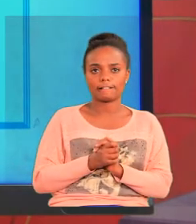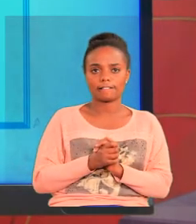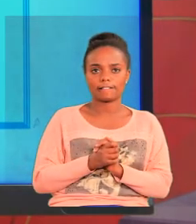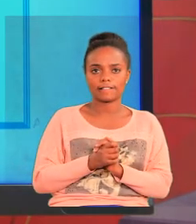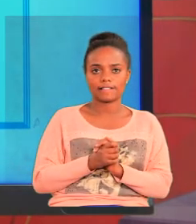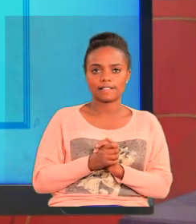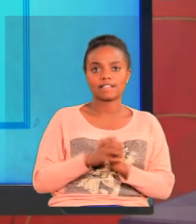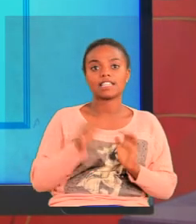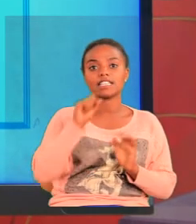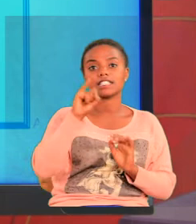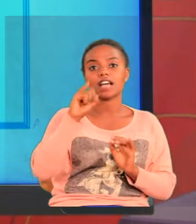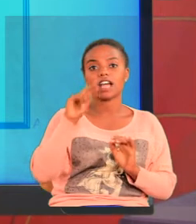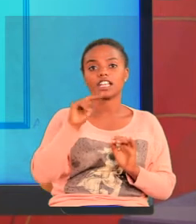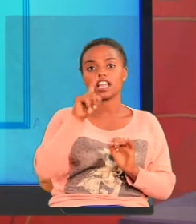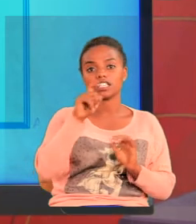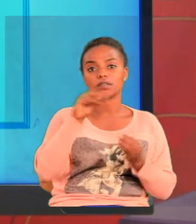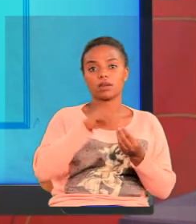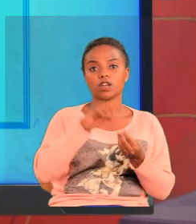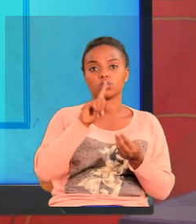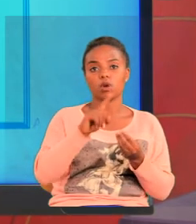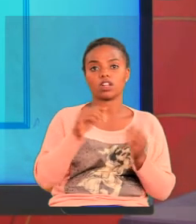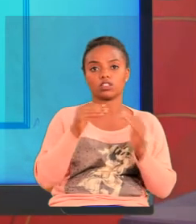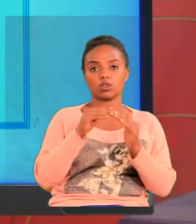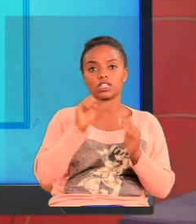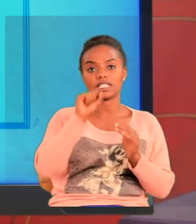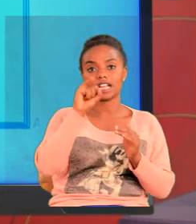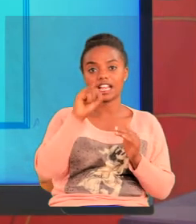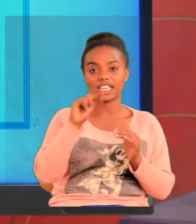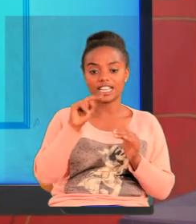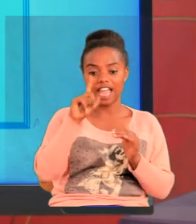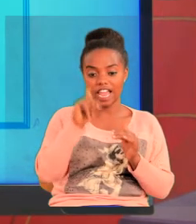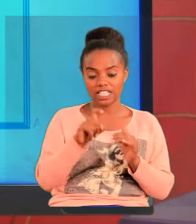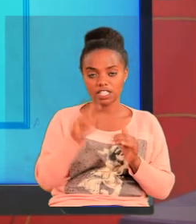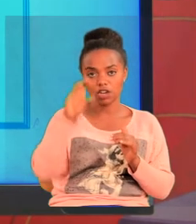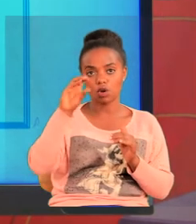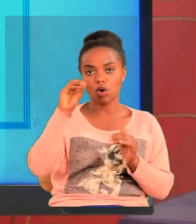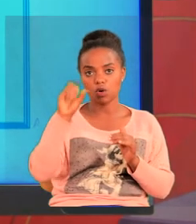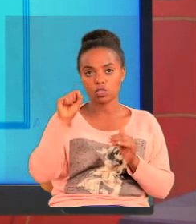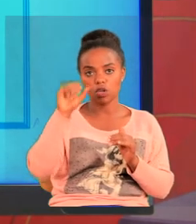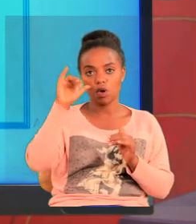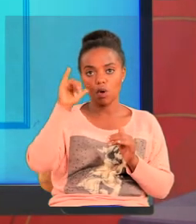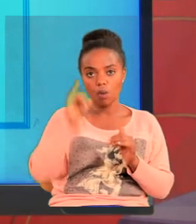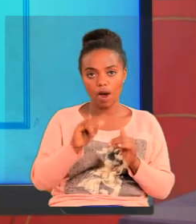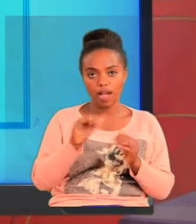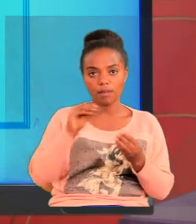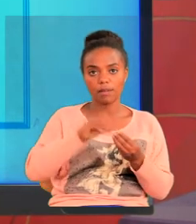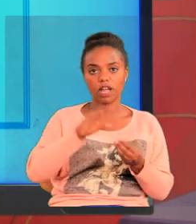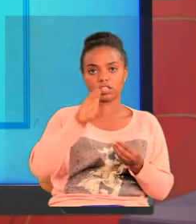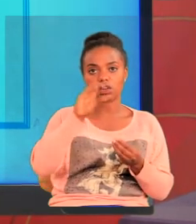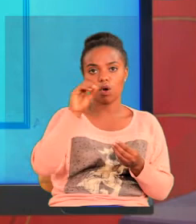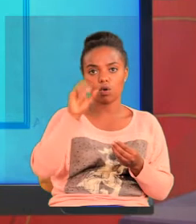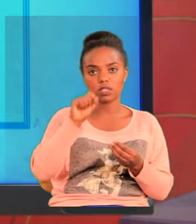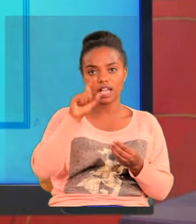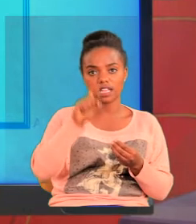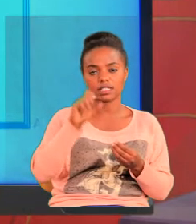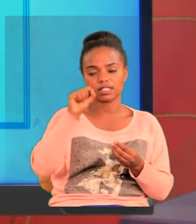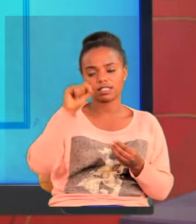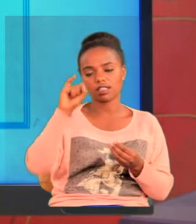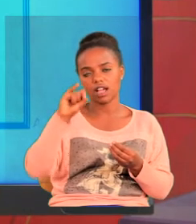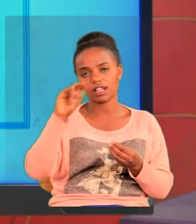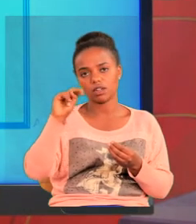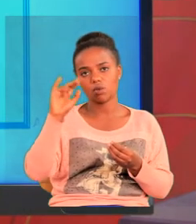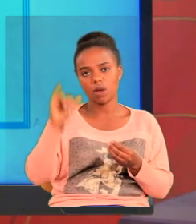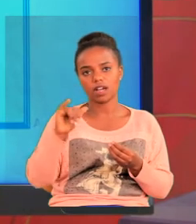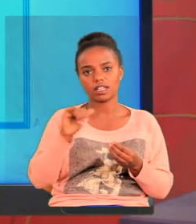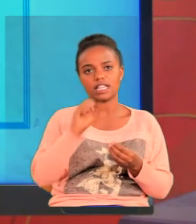sine x plus y is given by sine x cos y plus cos x sine y. In the same way, sine